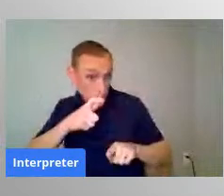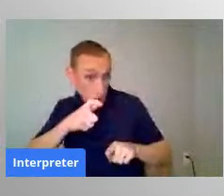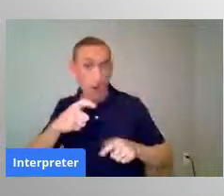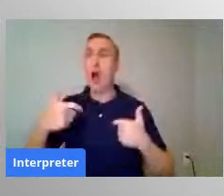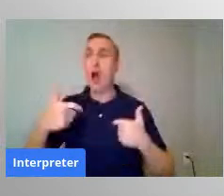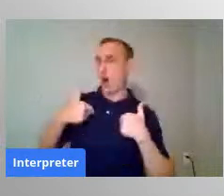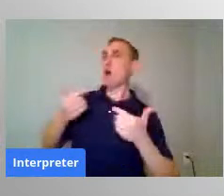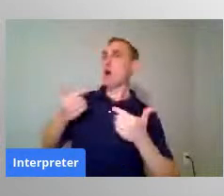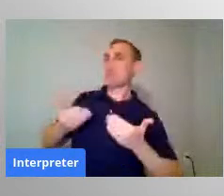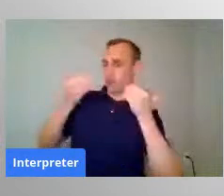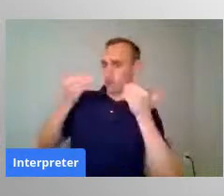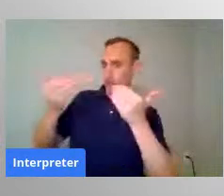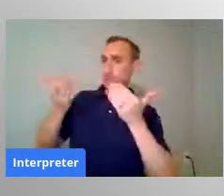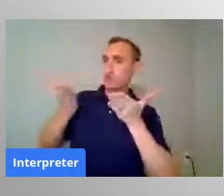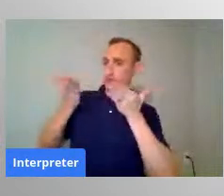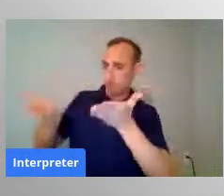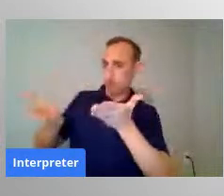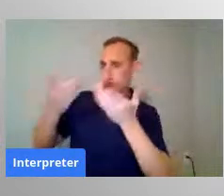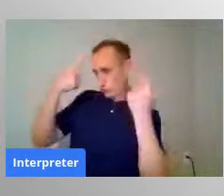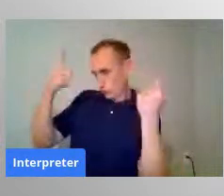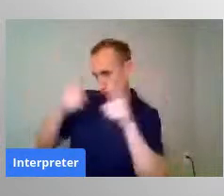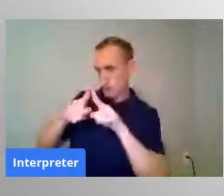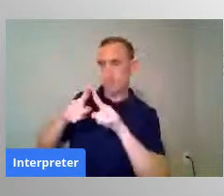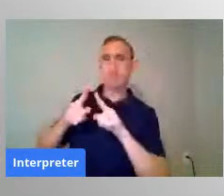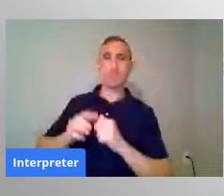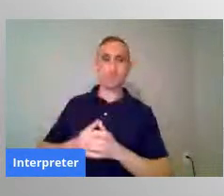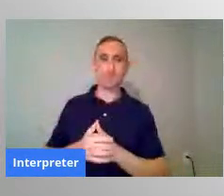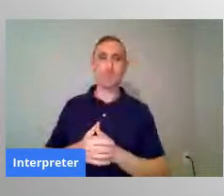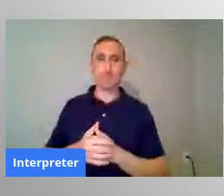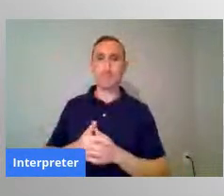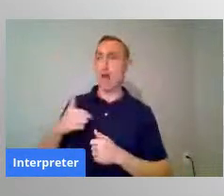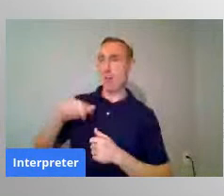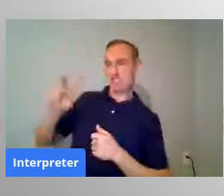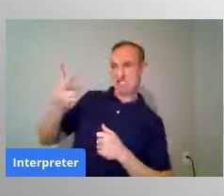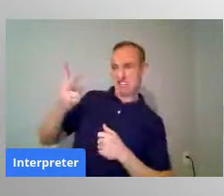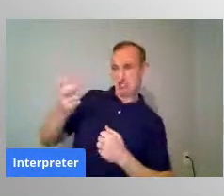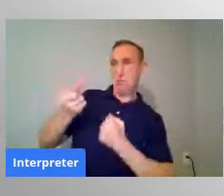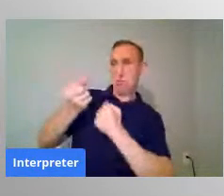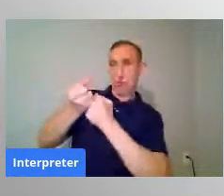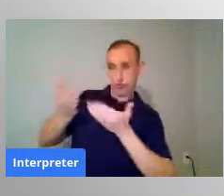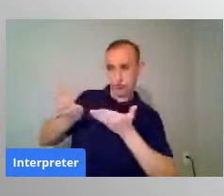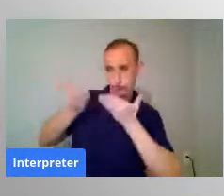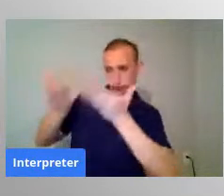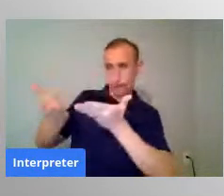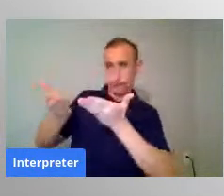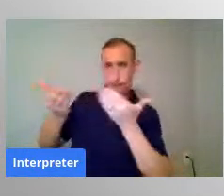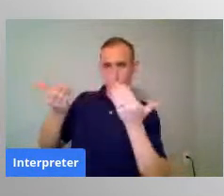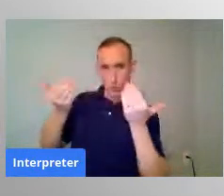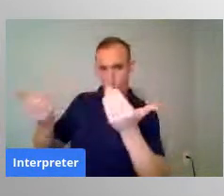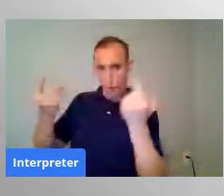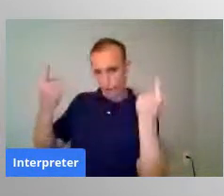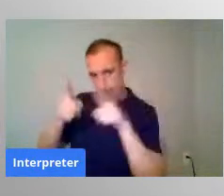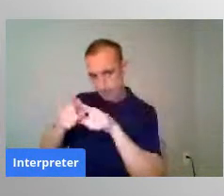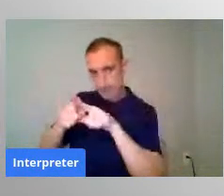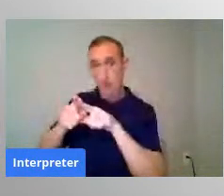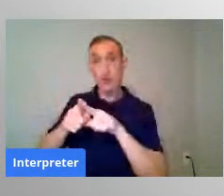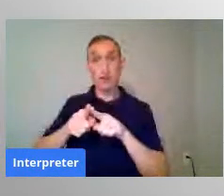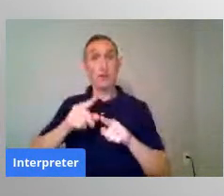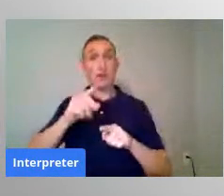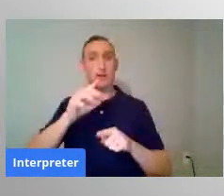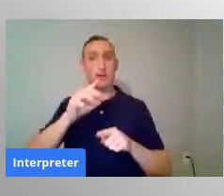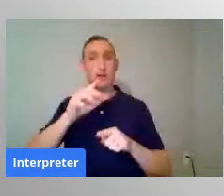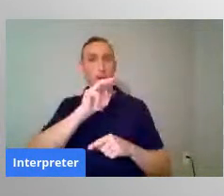Ms. Davis, motion. A second. Okay, Ms. Hall, are there